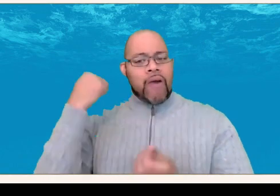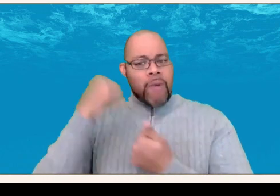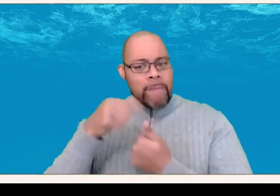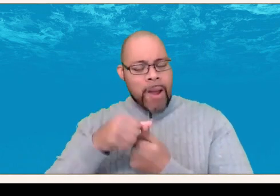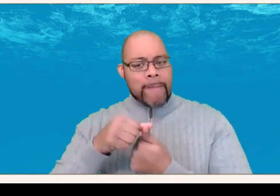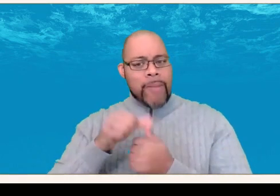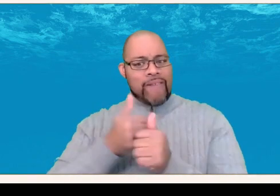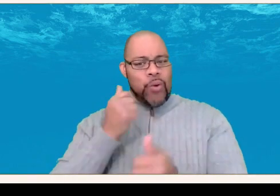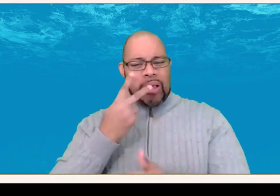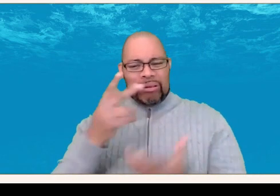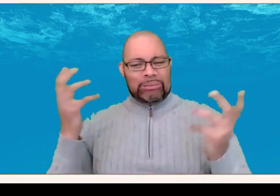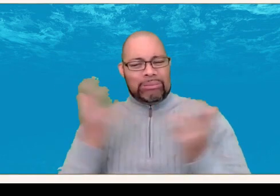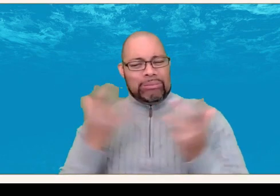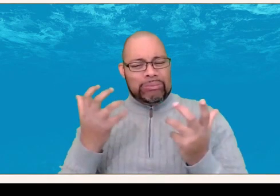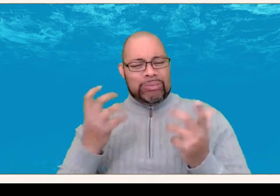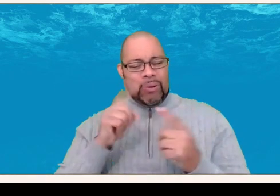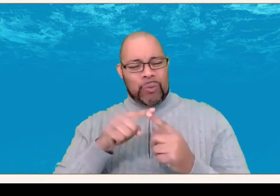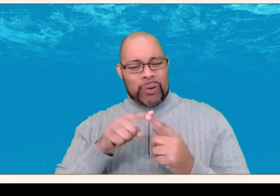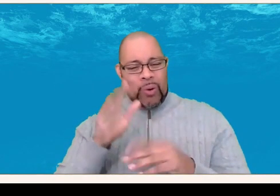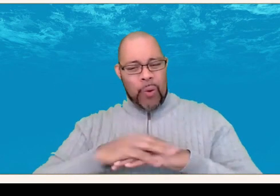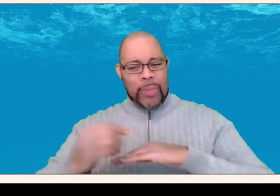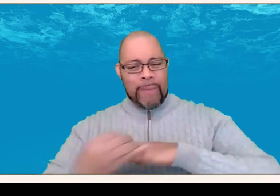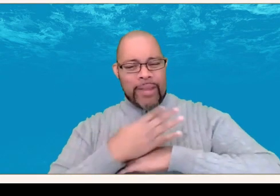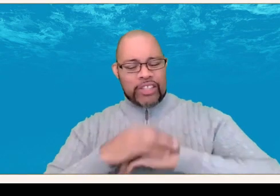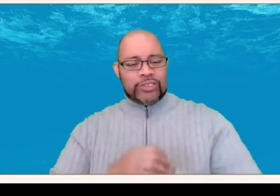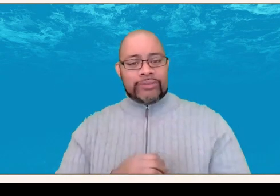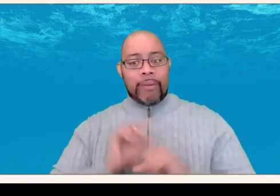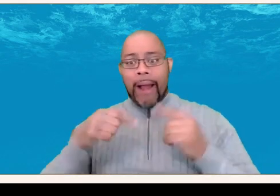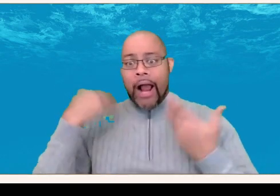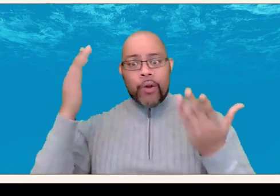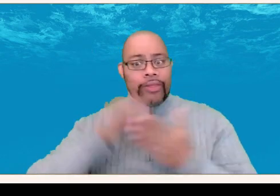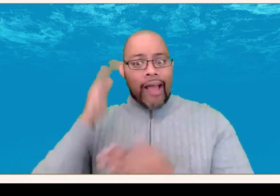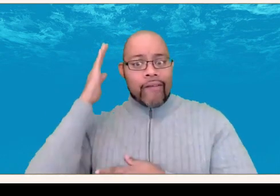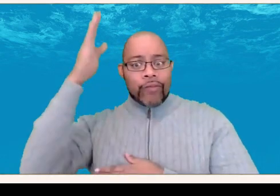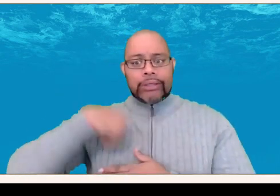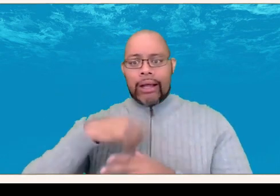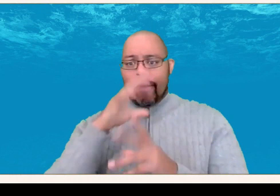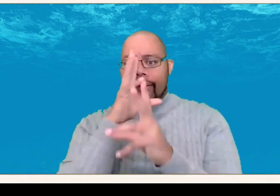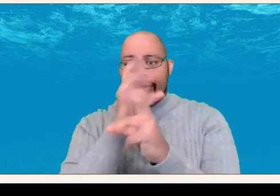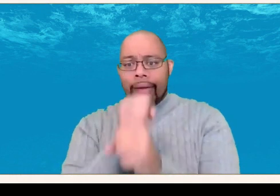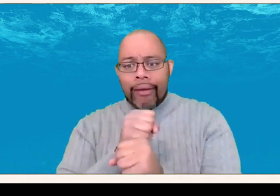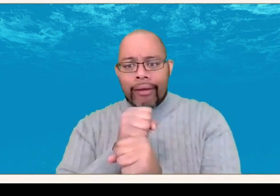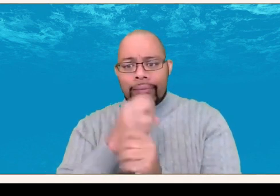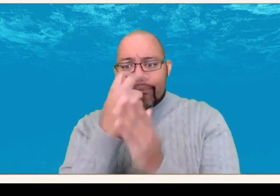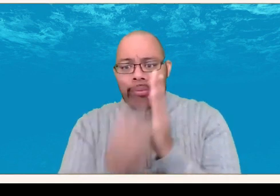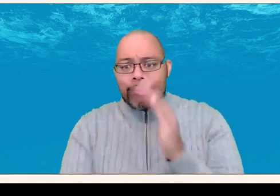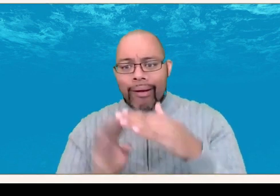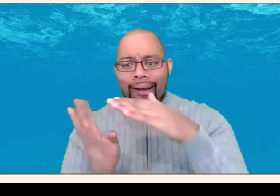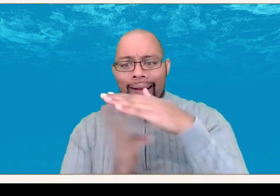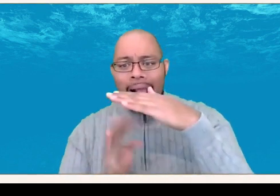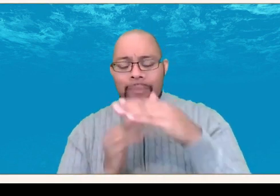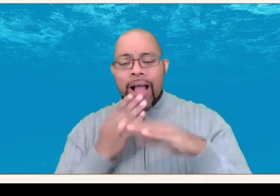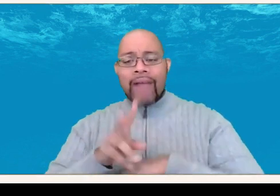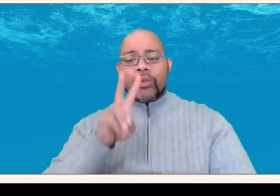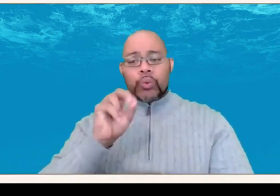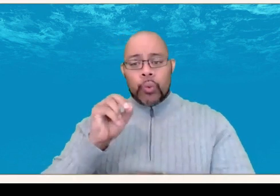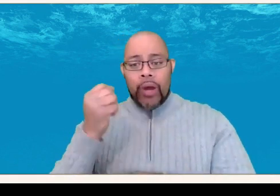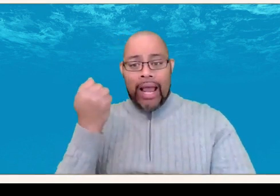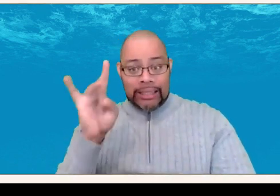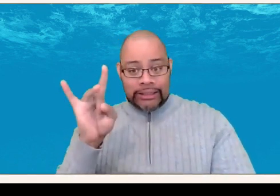remember avoiding it because it looked yucky while it was rotting on the shore. Little did I know that I would fall in love with kelp